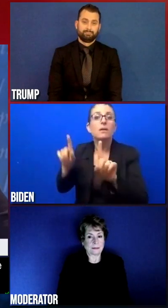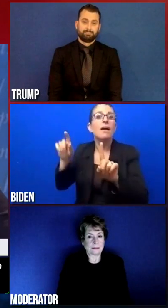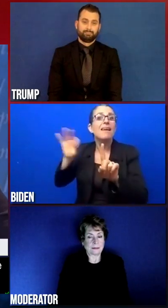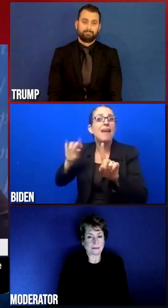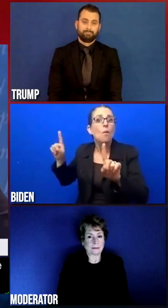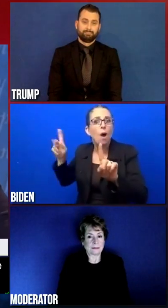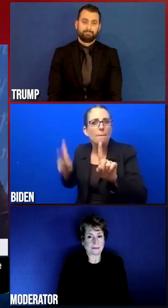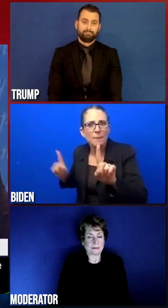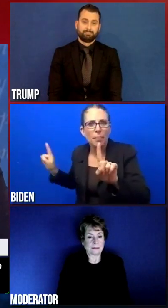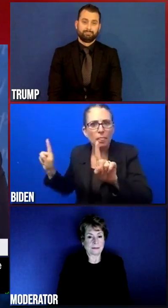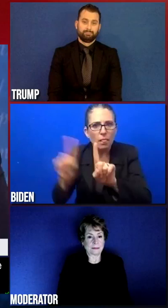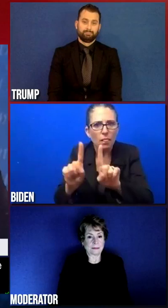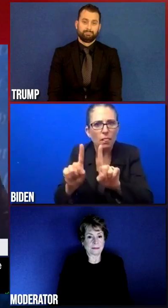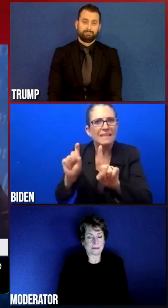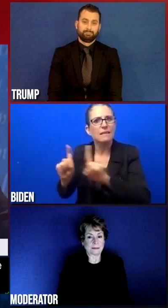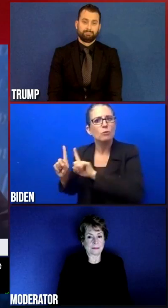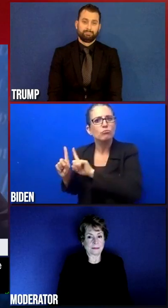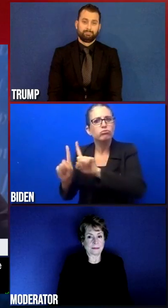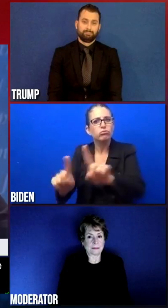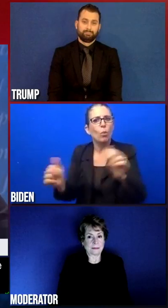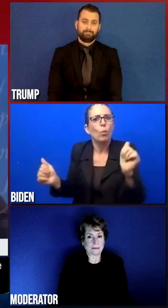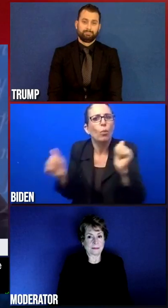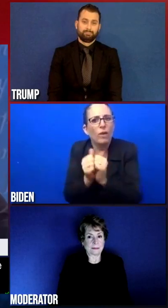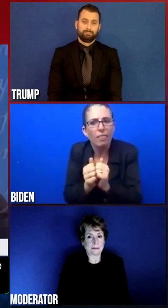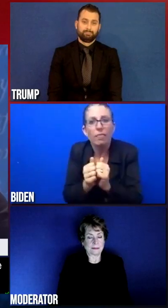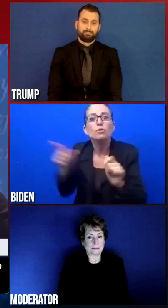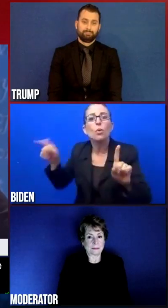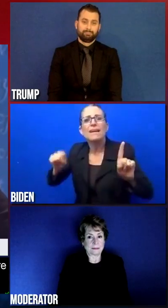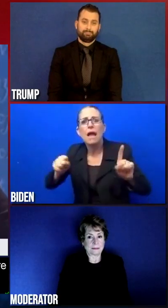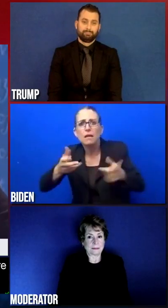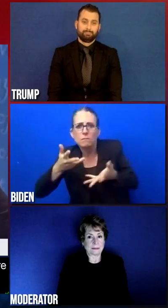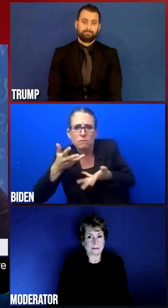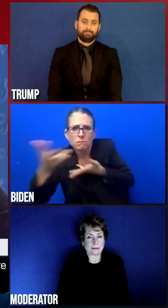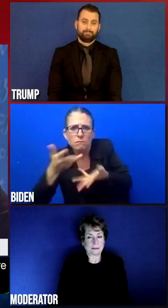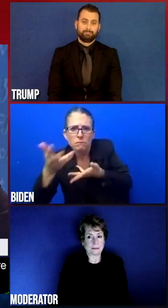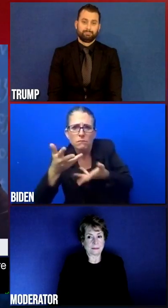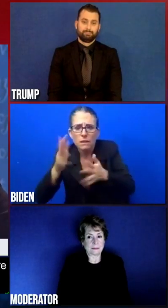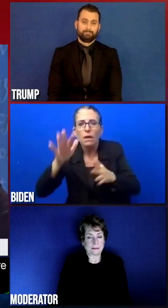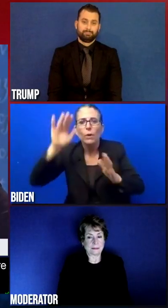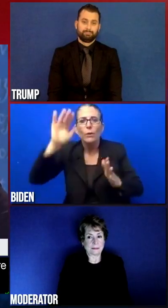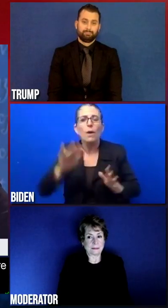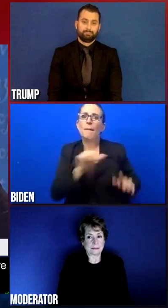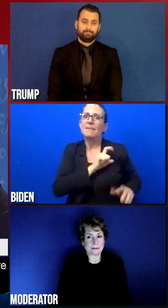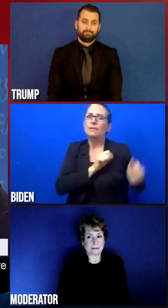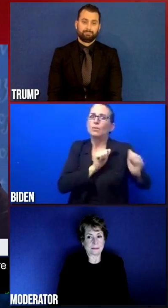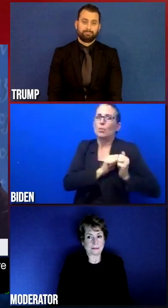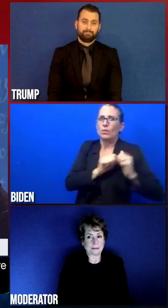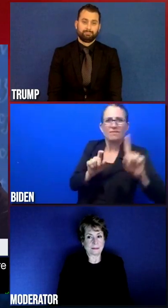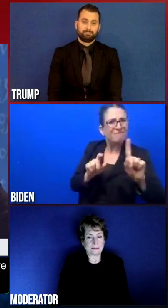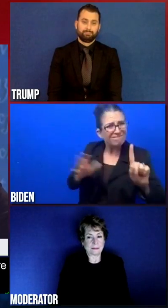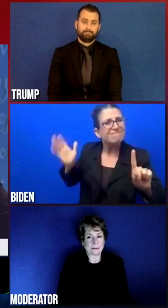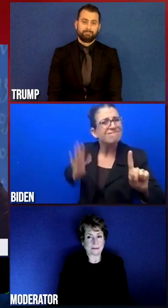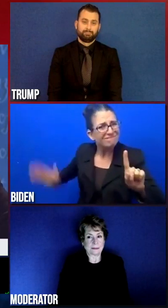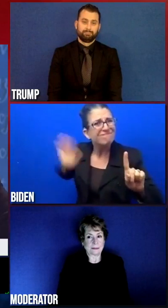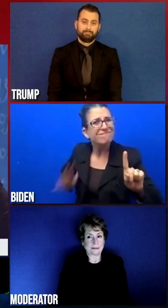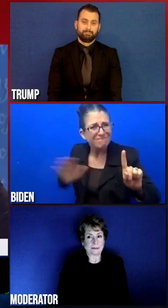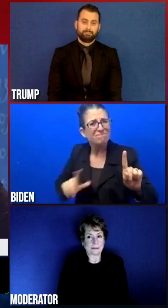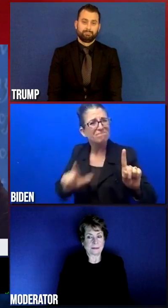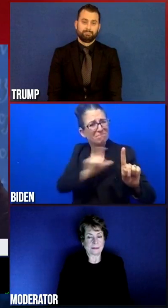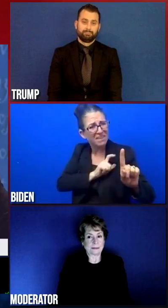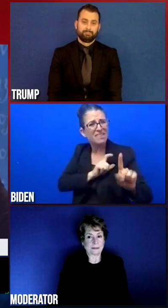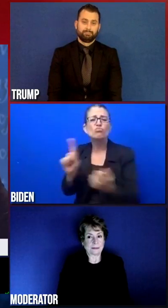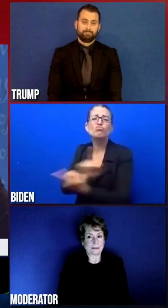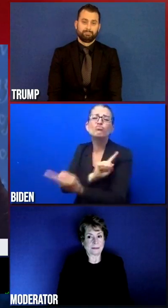like we had before, where the officers get to know the people in the communities. That's when crime went down. It didn't go up, it